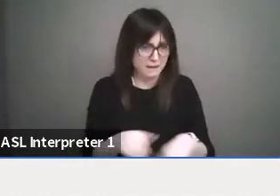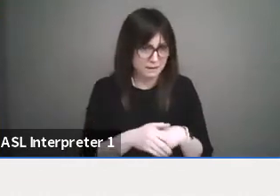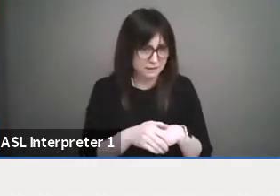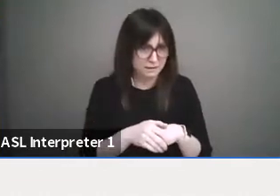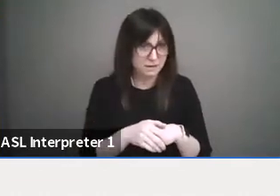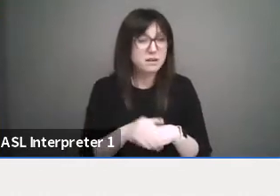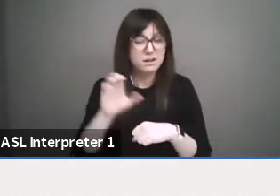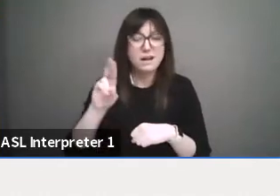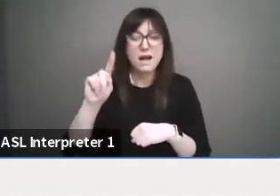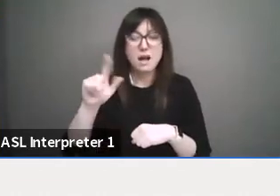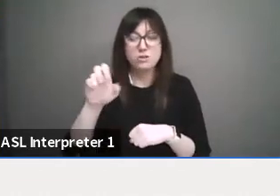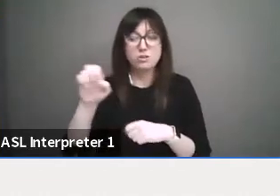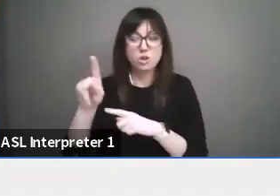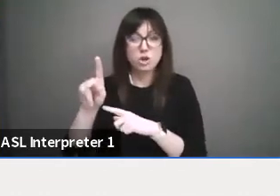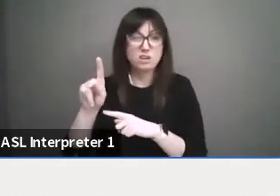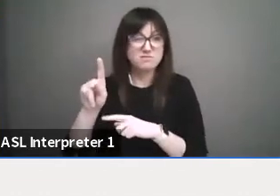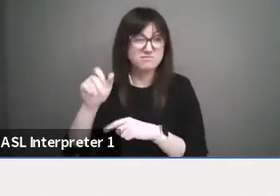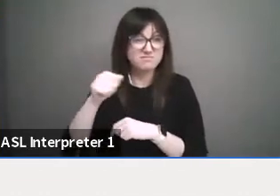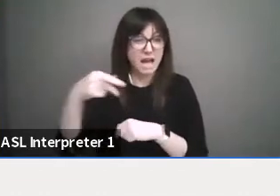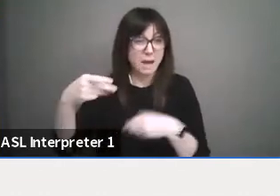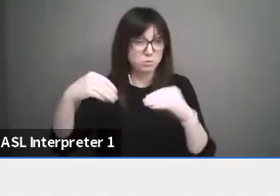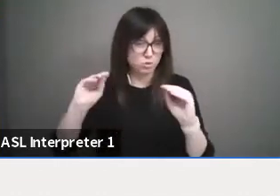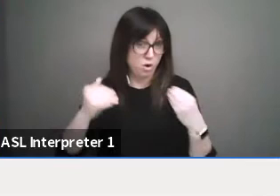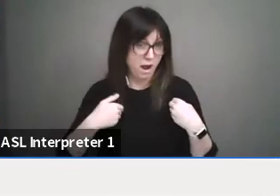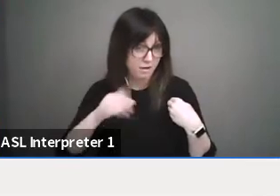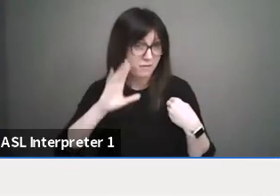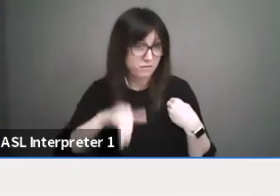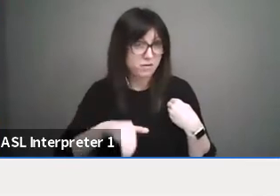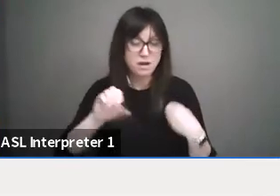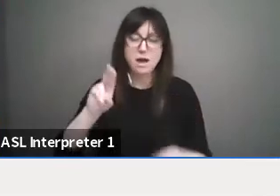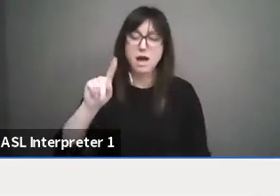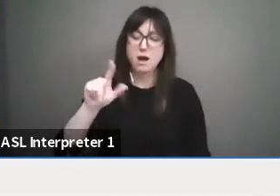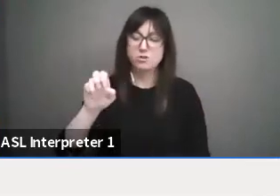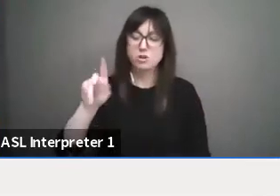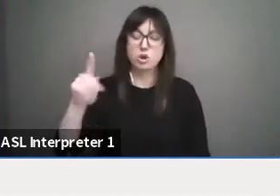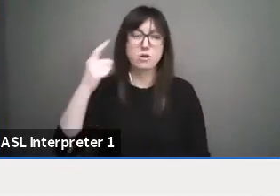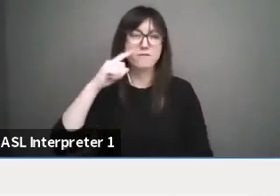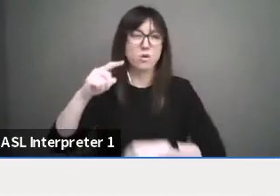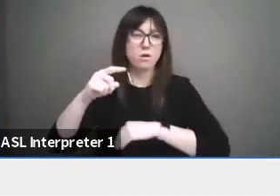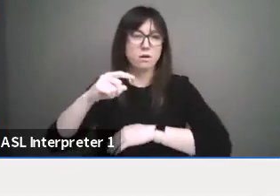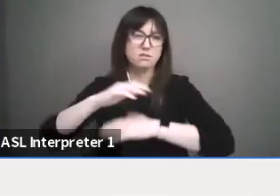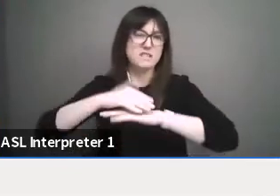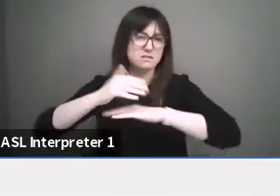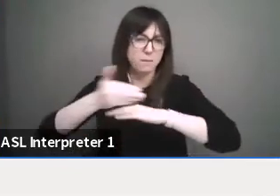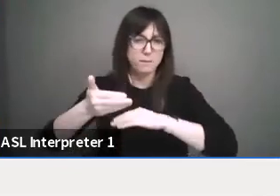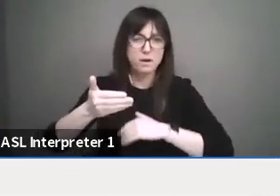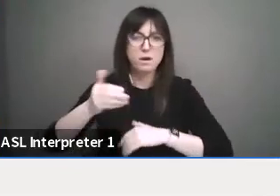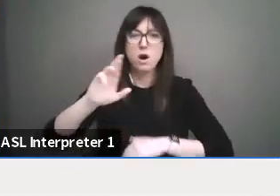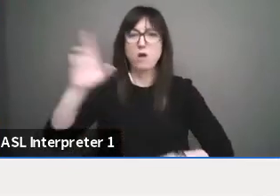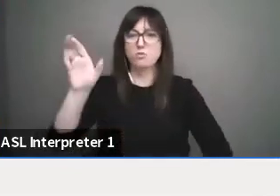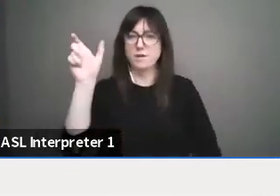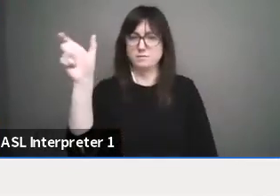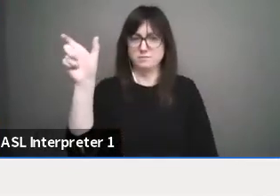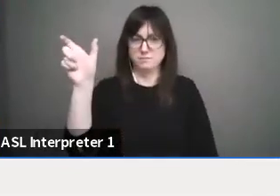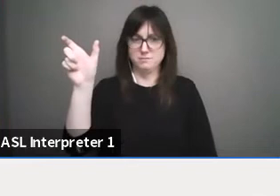store in Outlook that everyone has on Outlook for desktop. It will be at the top right. I am using